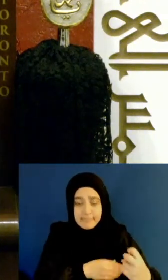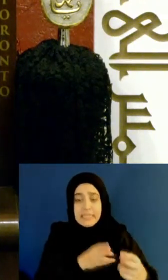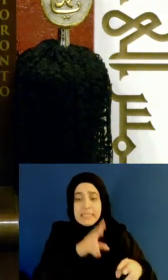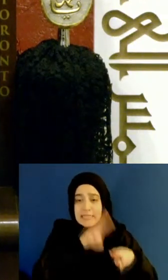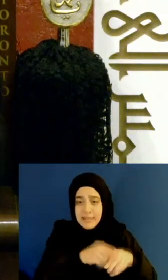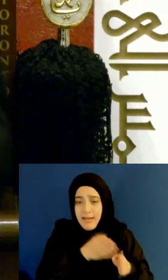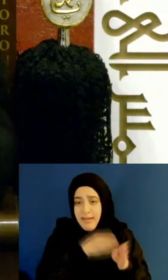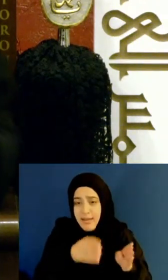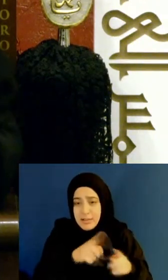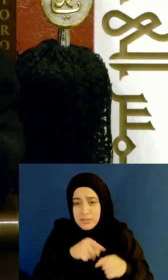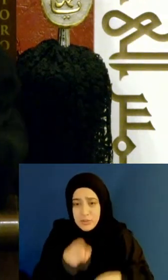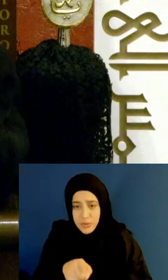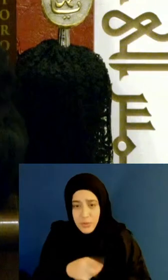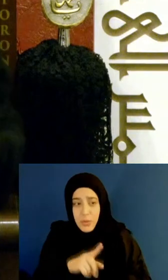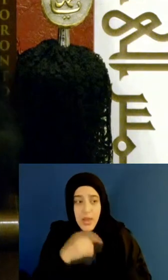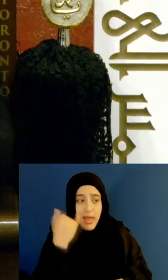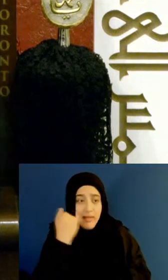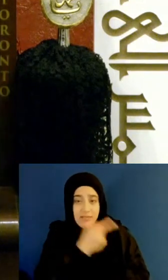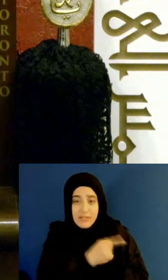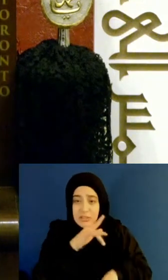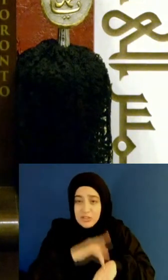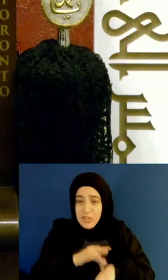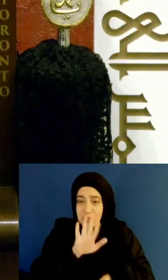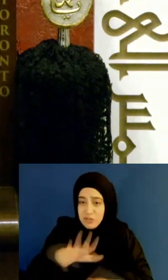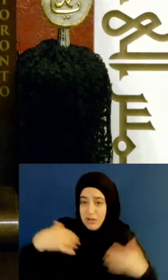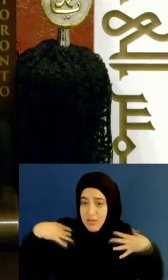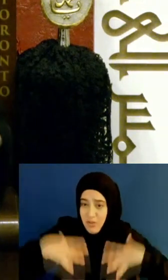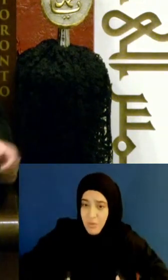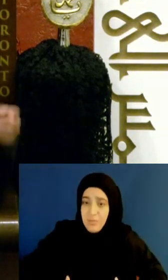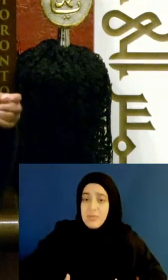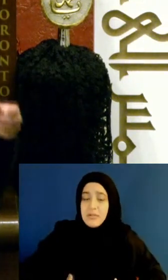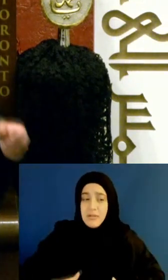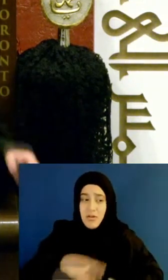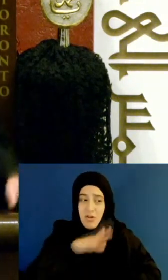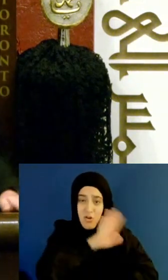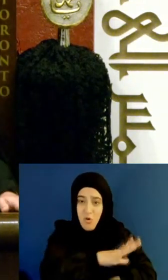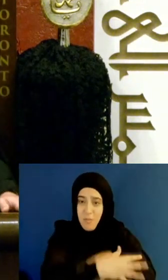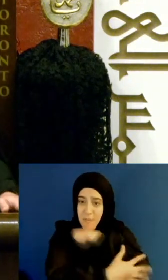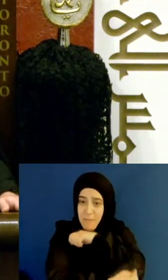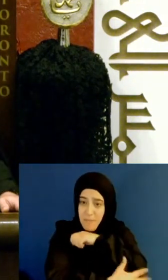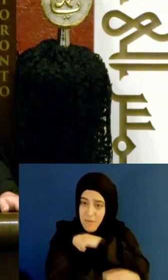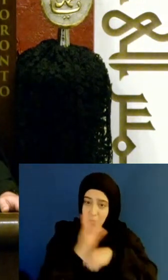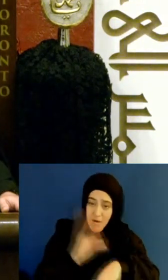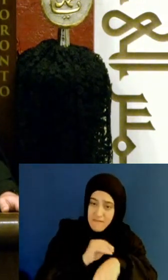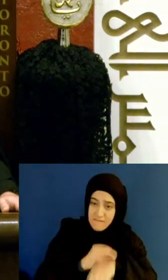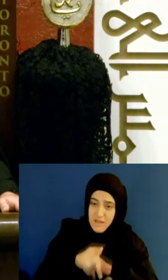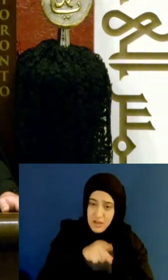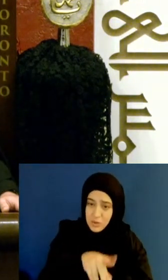your garment, that his poverty would affect you in your life?